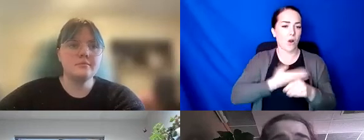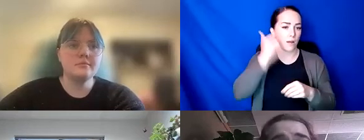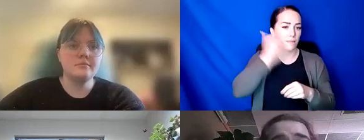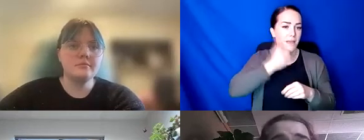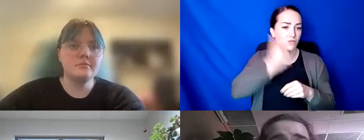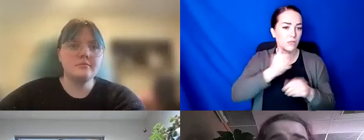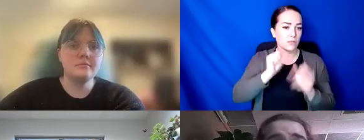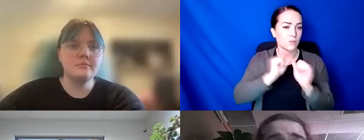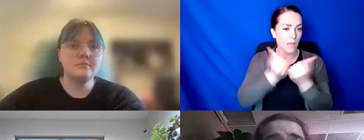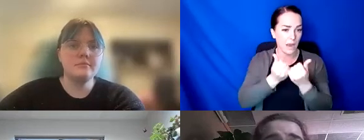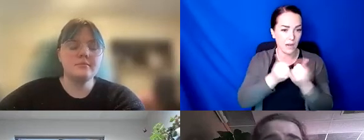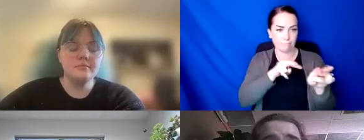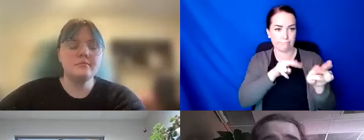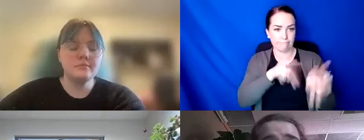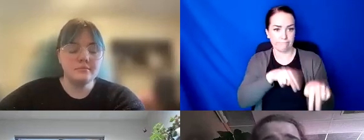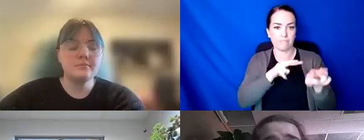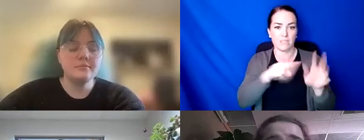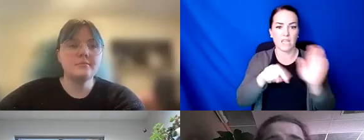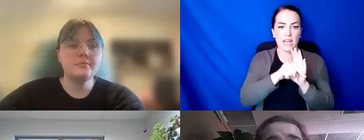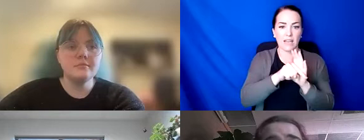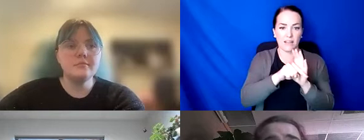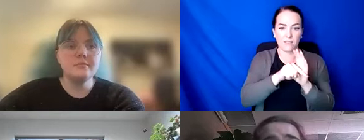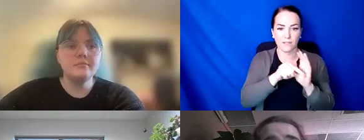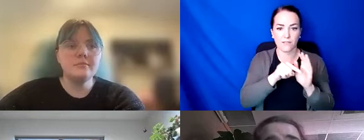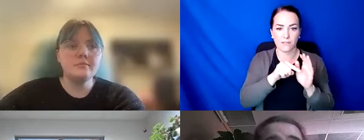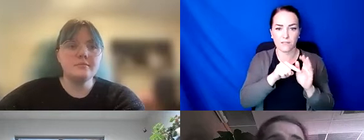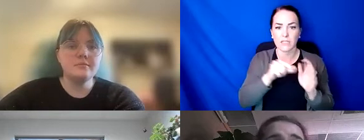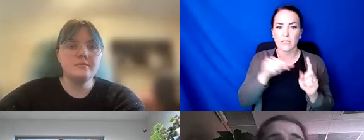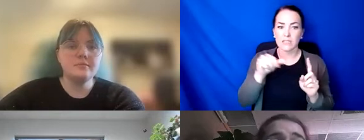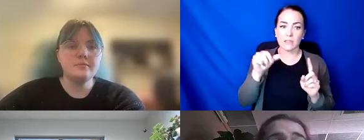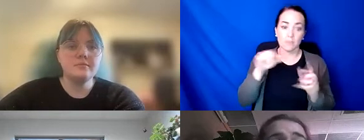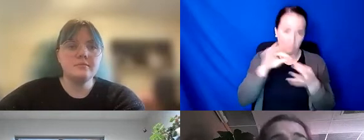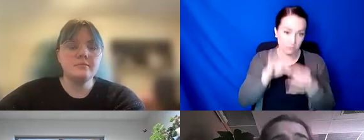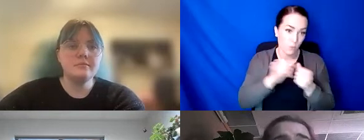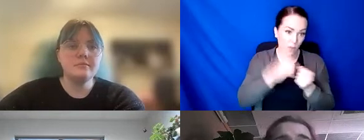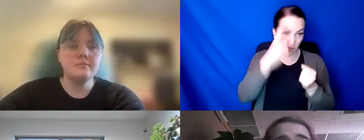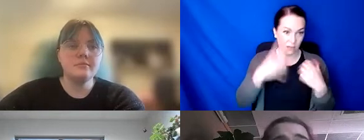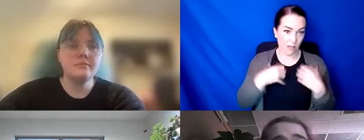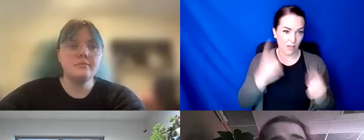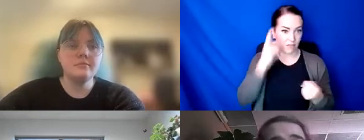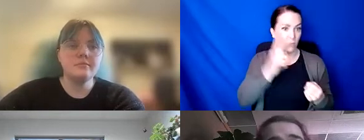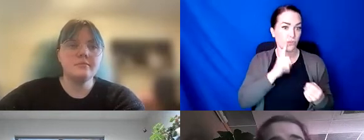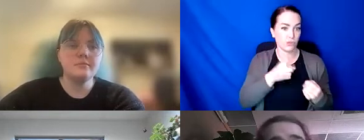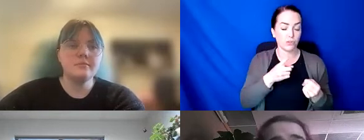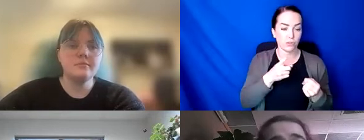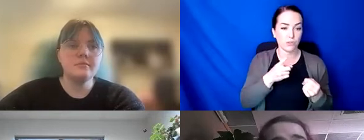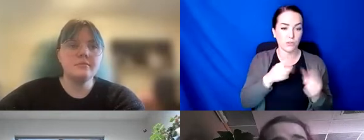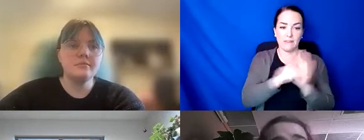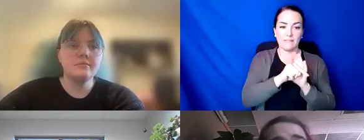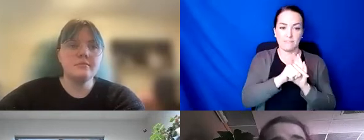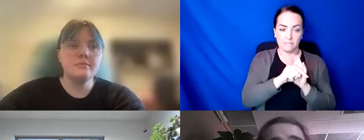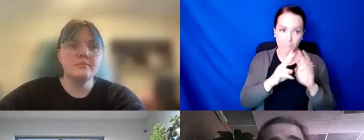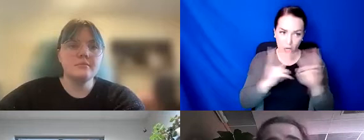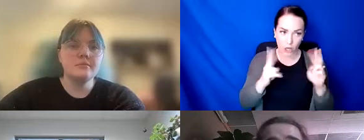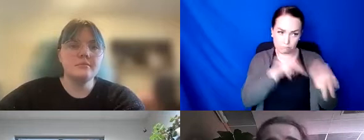think negatively about. So it's hard to express, you know, especially if it's a mental health disability. That's very negative in the